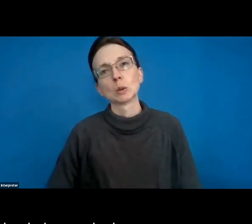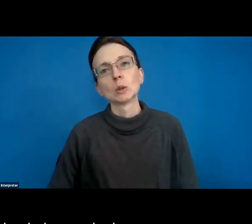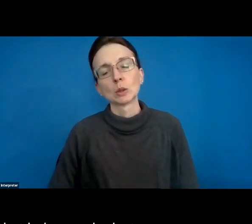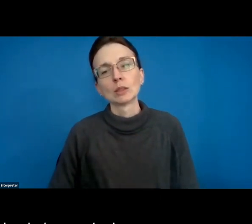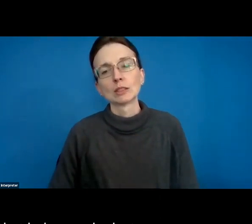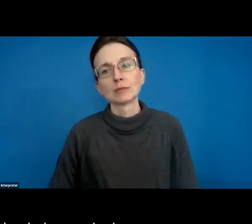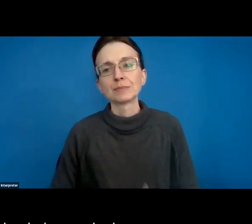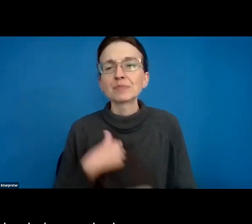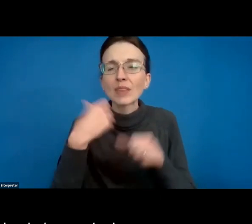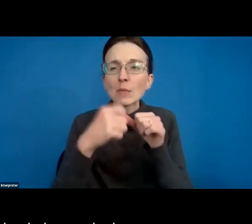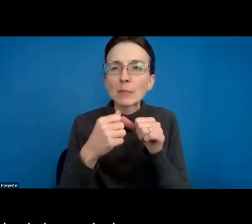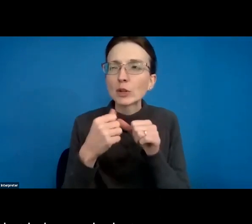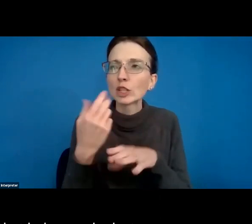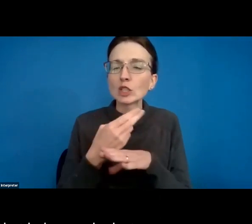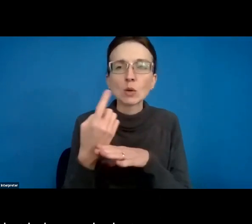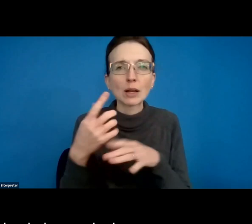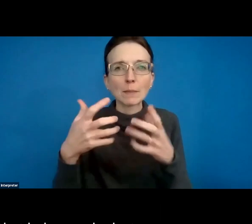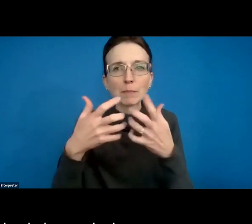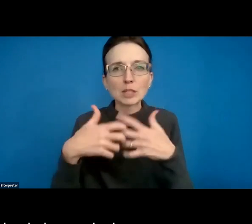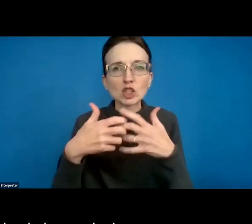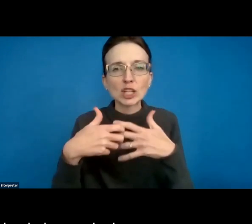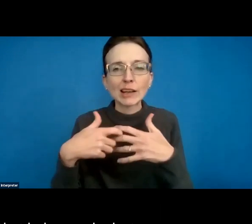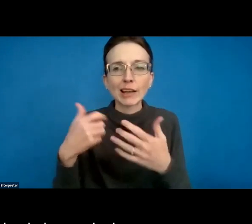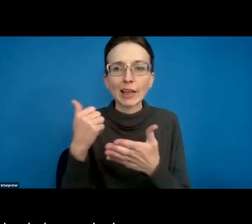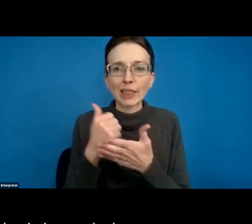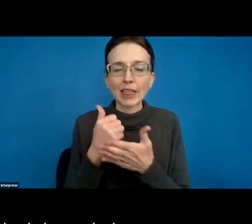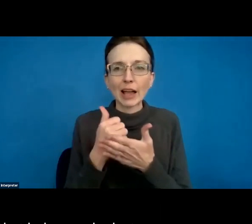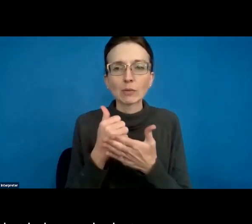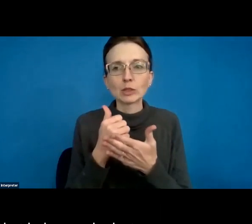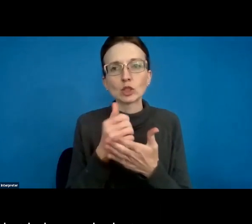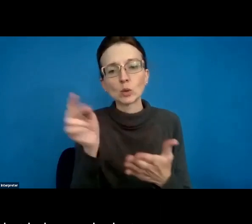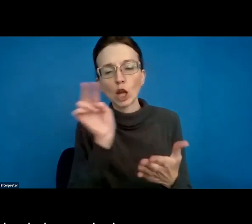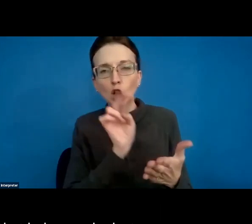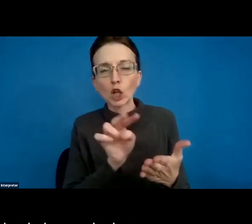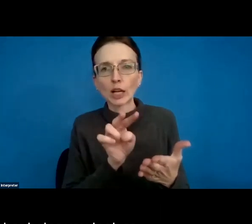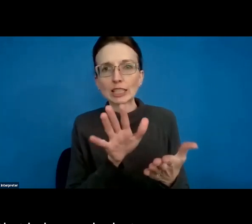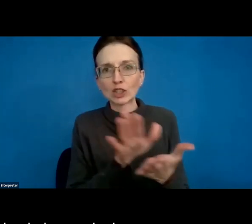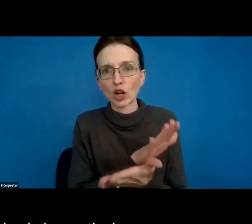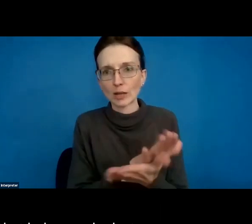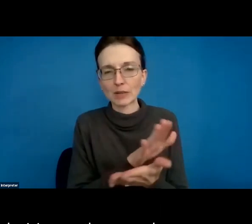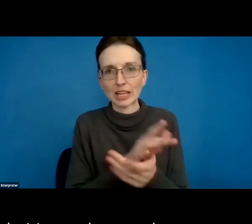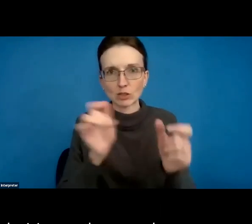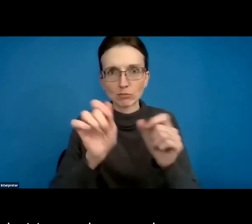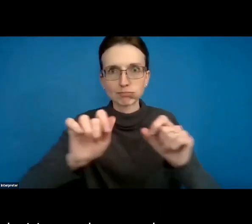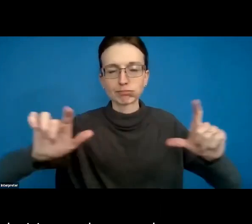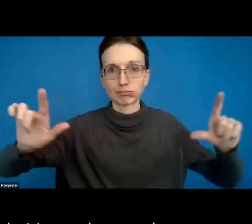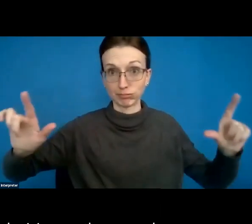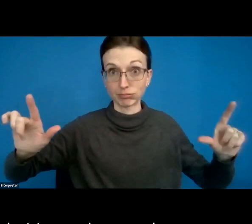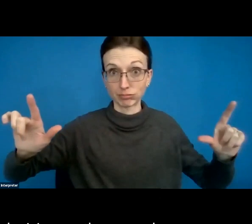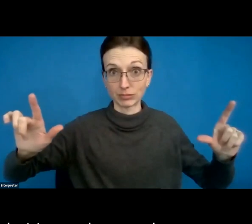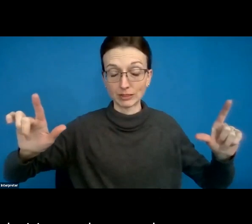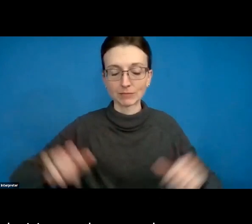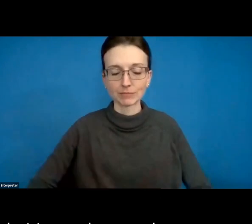one of those machines that helps you look at documentation so that they're enlarged. And I